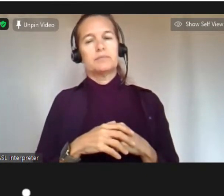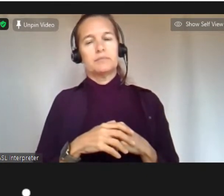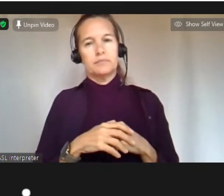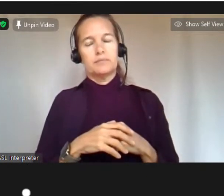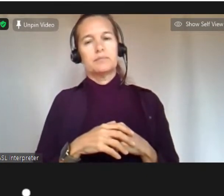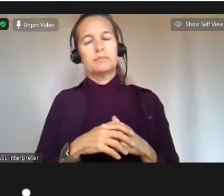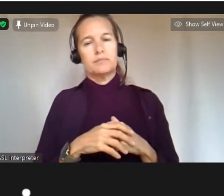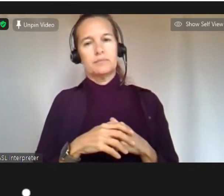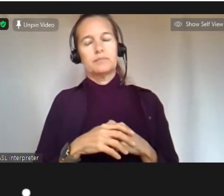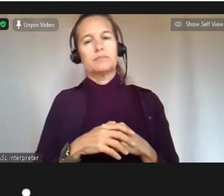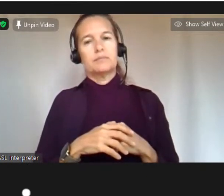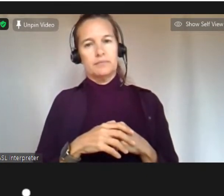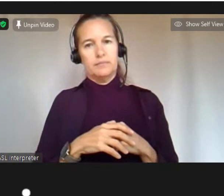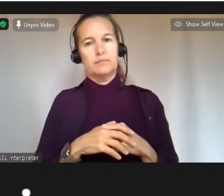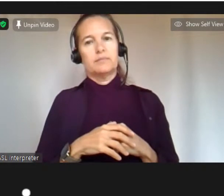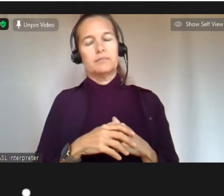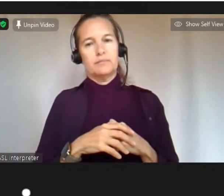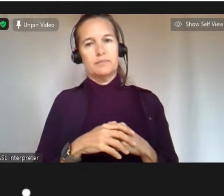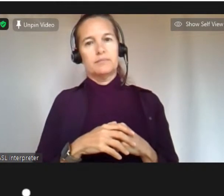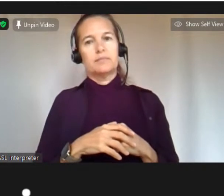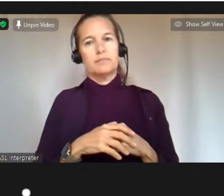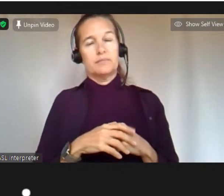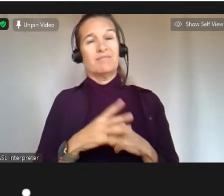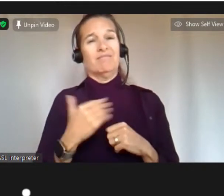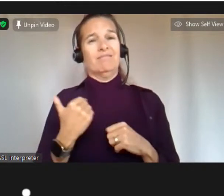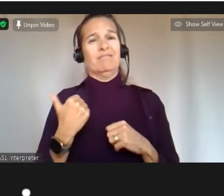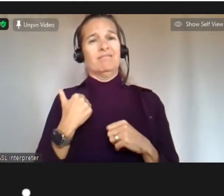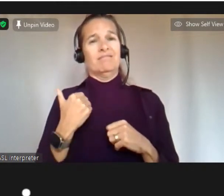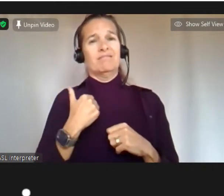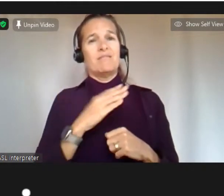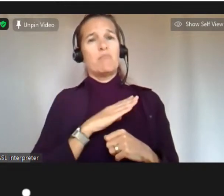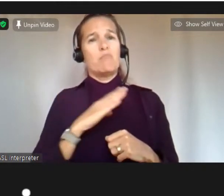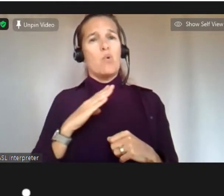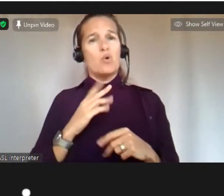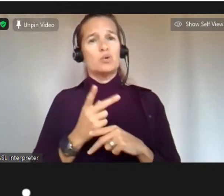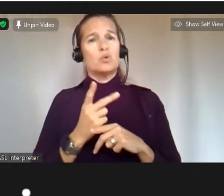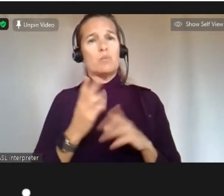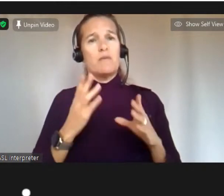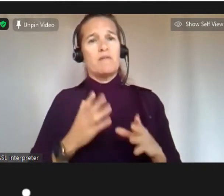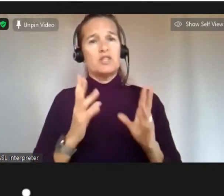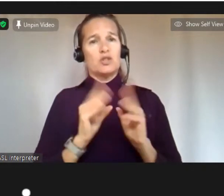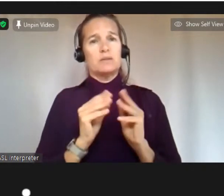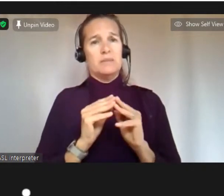At the Board of Supervisors meeting on Tuesday,